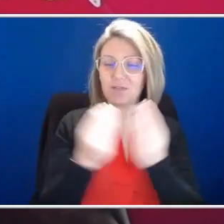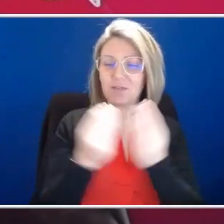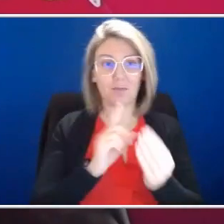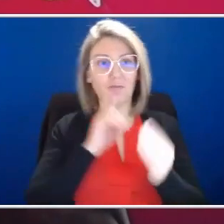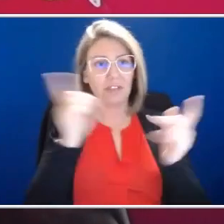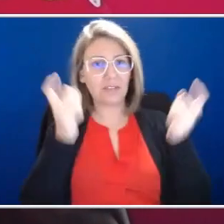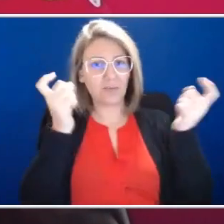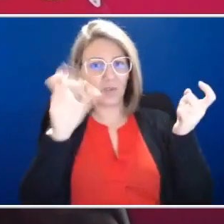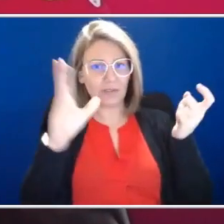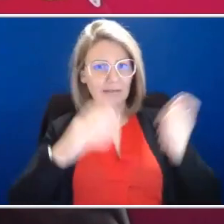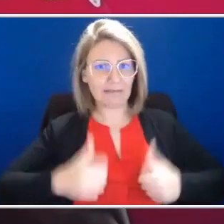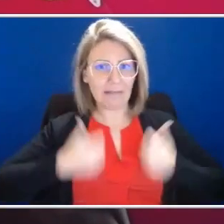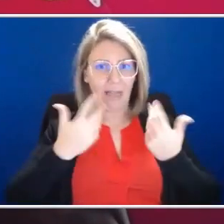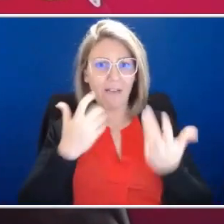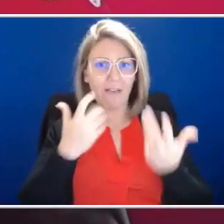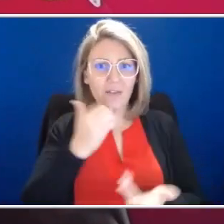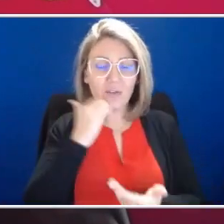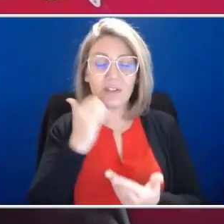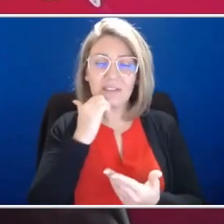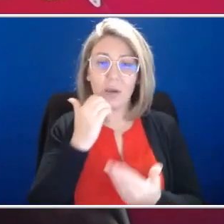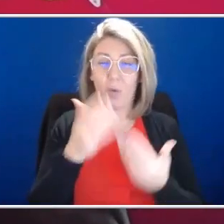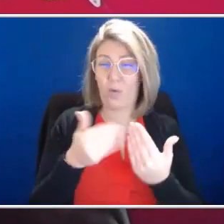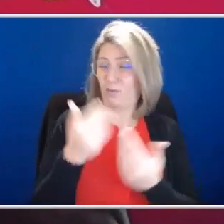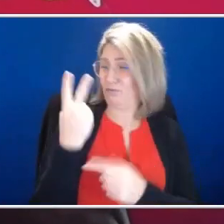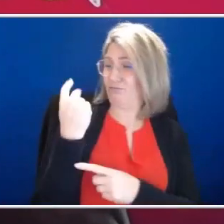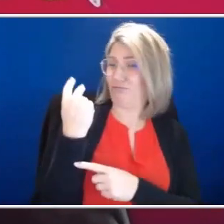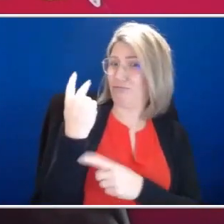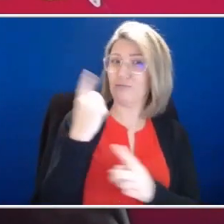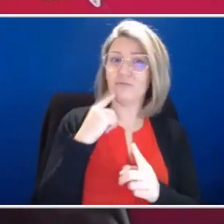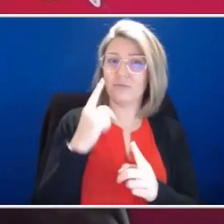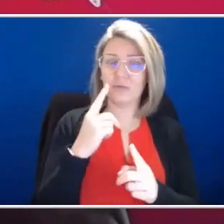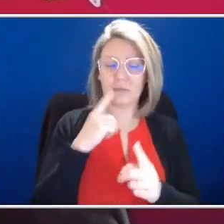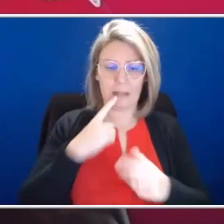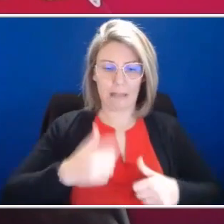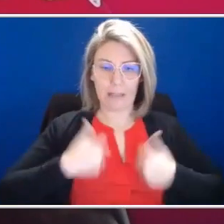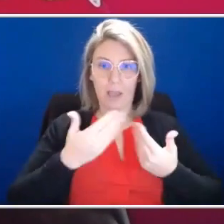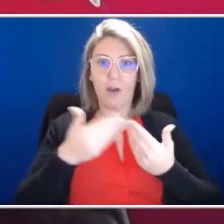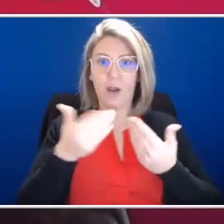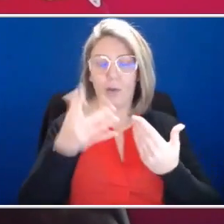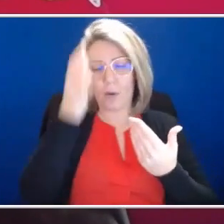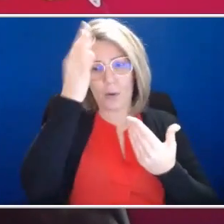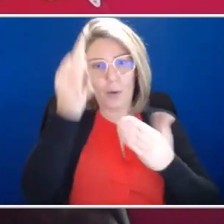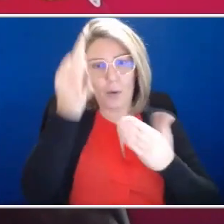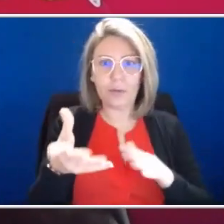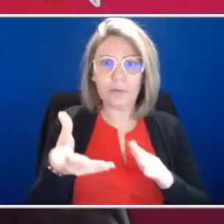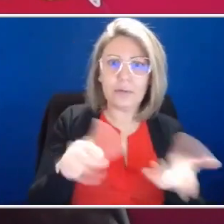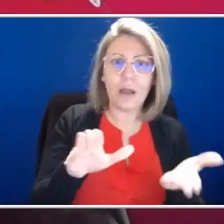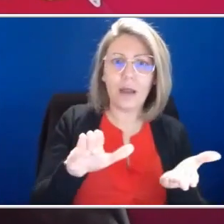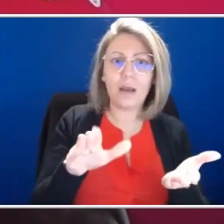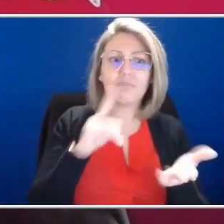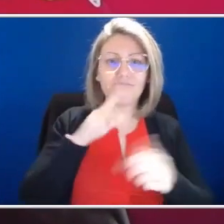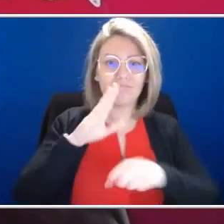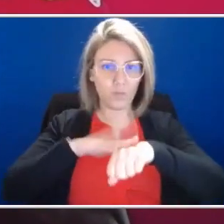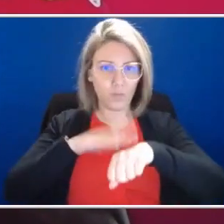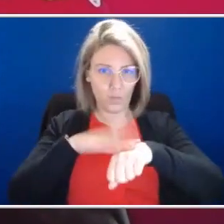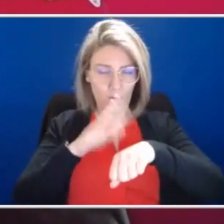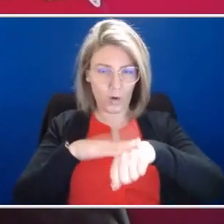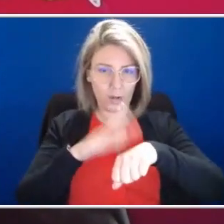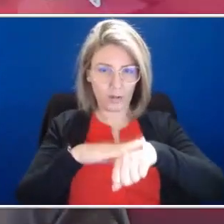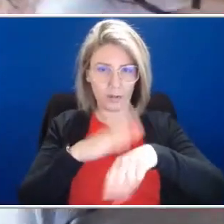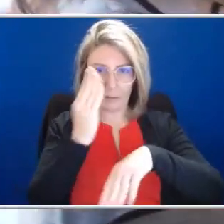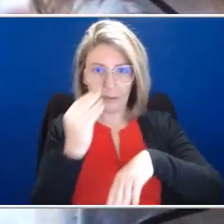now. Nearly 2 years ago, his life came very close to ending. A warning, this story does include the sound of